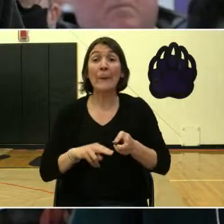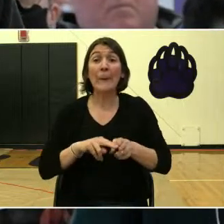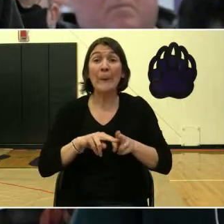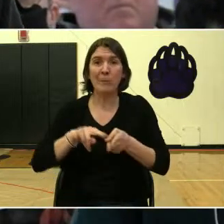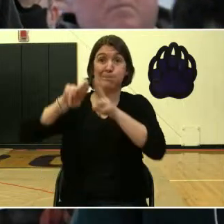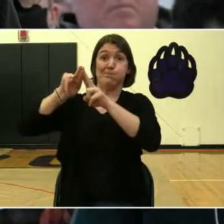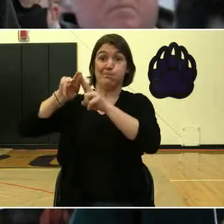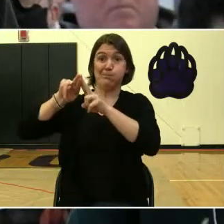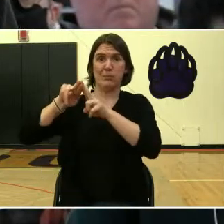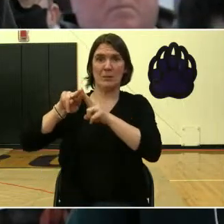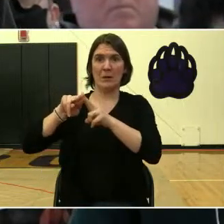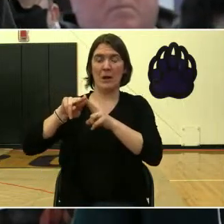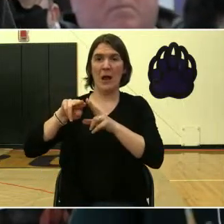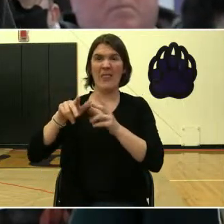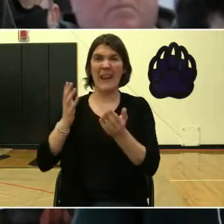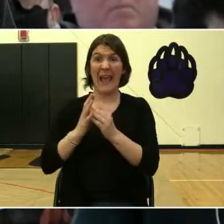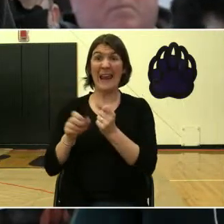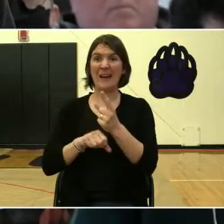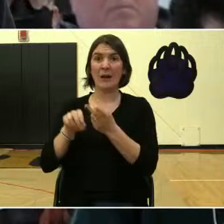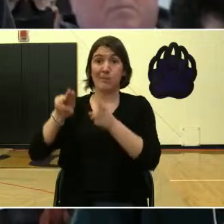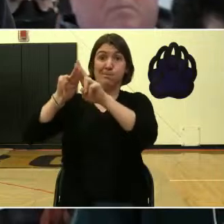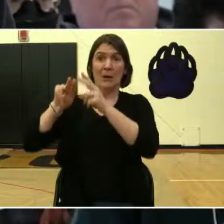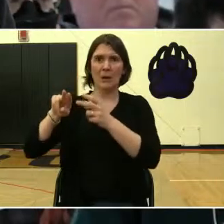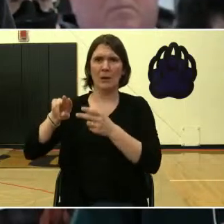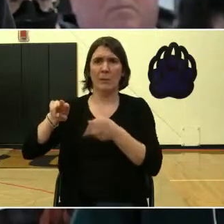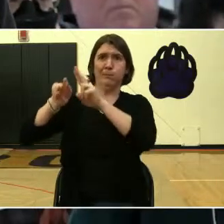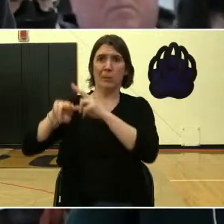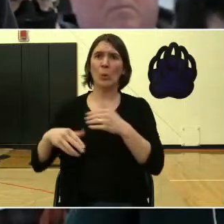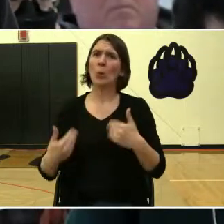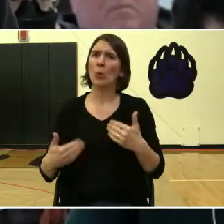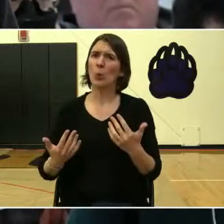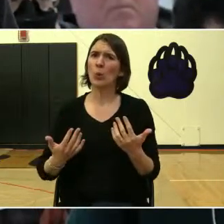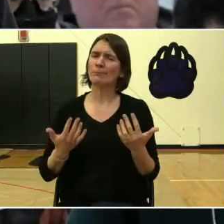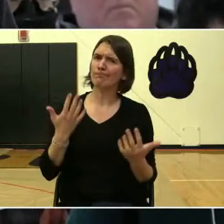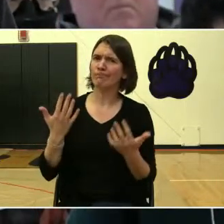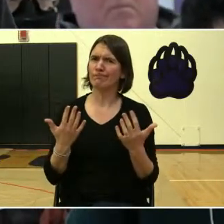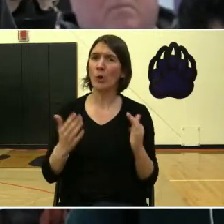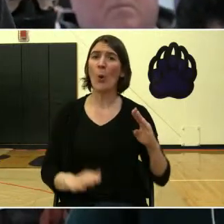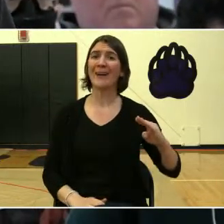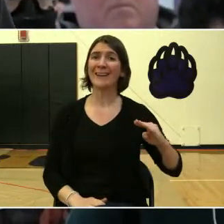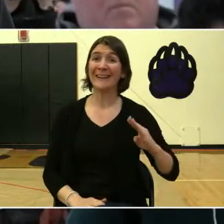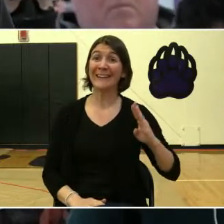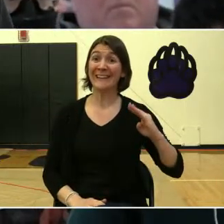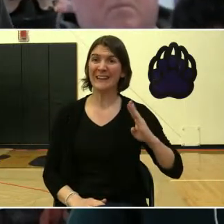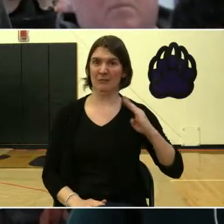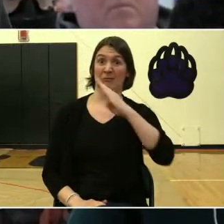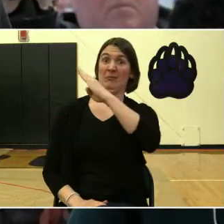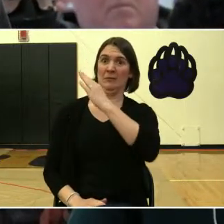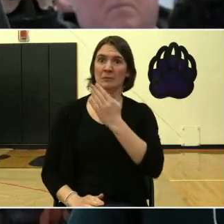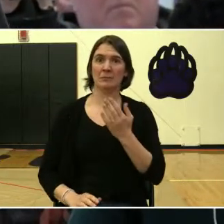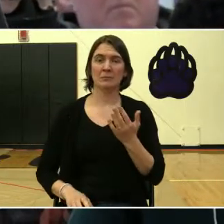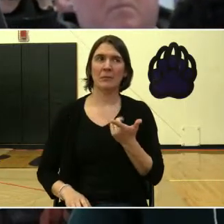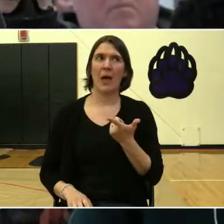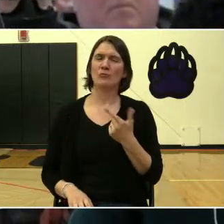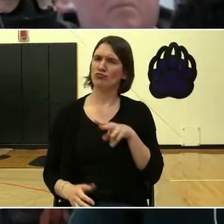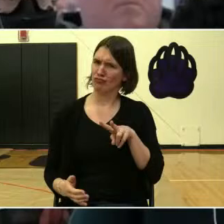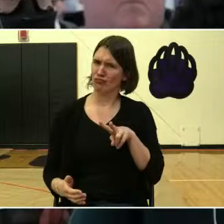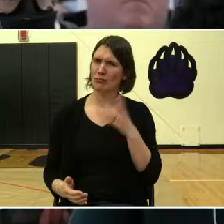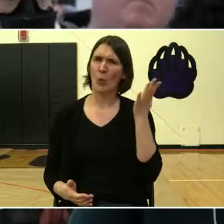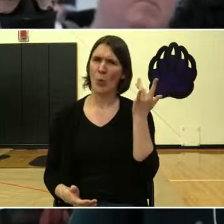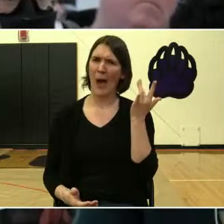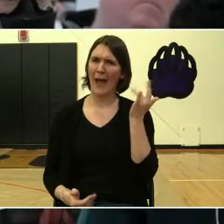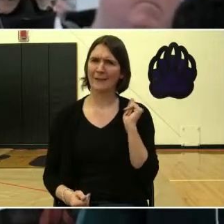continues on that steep increase to the present day so it's curious why